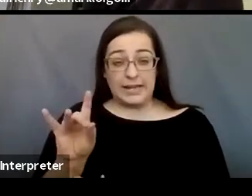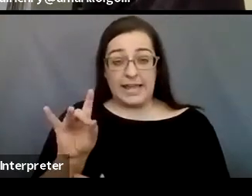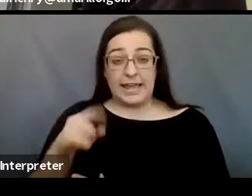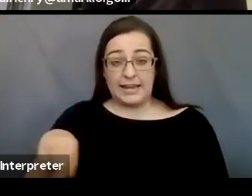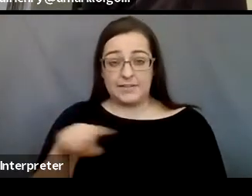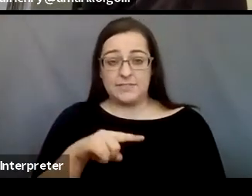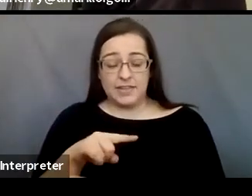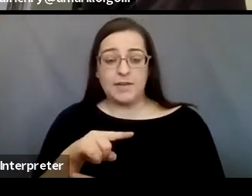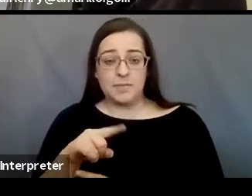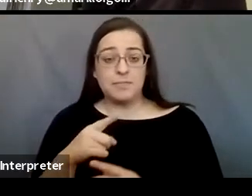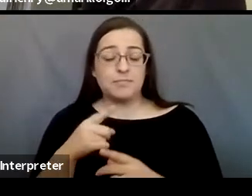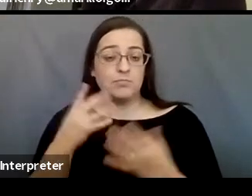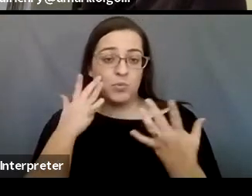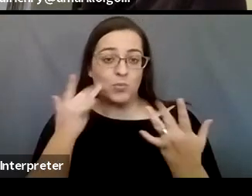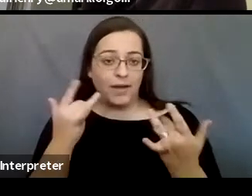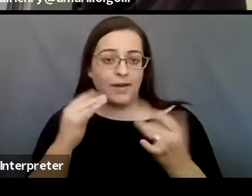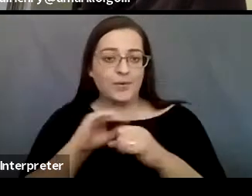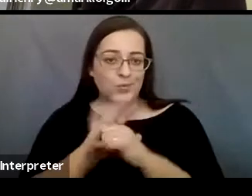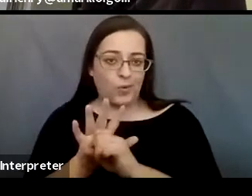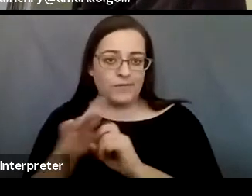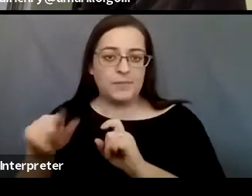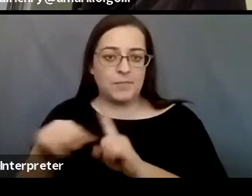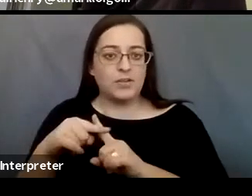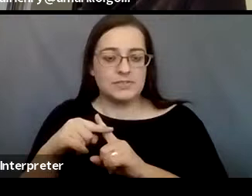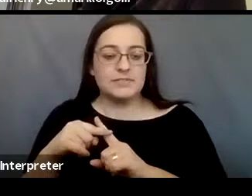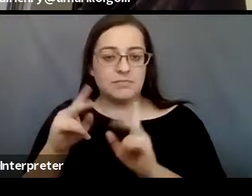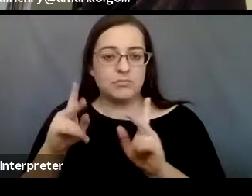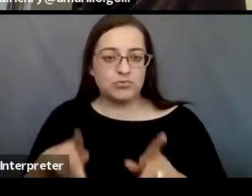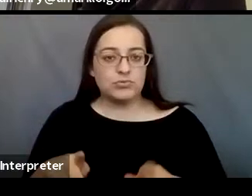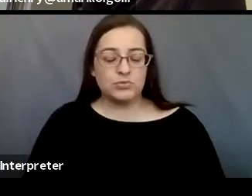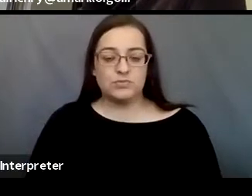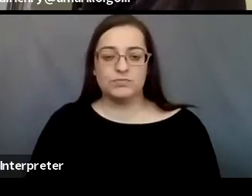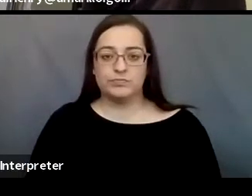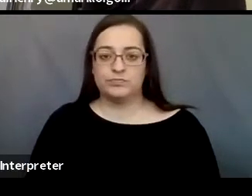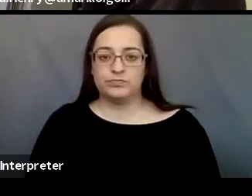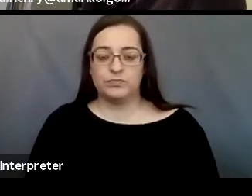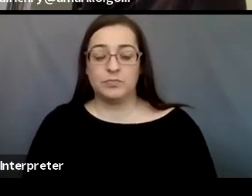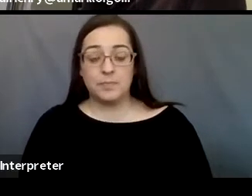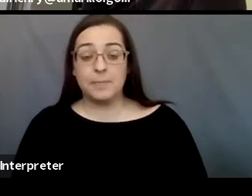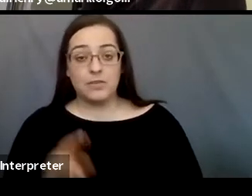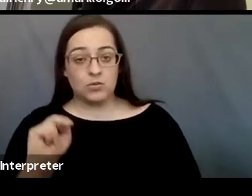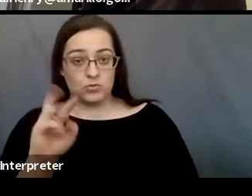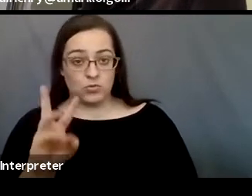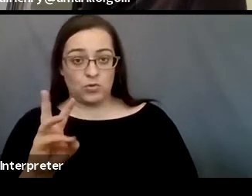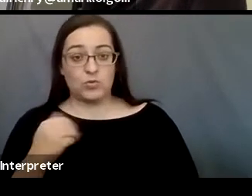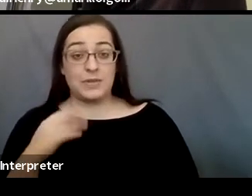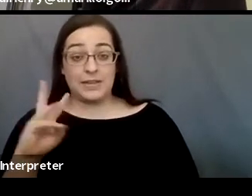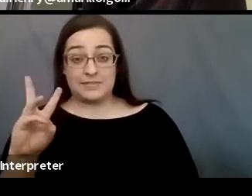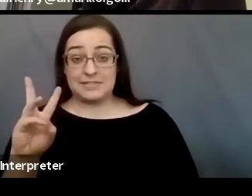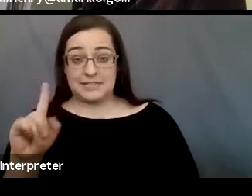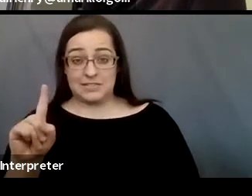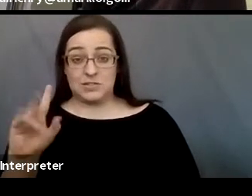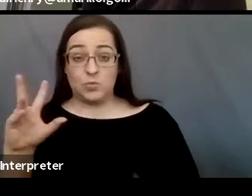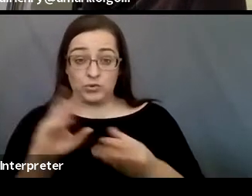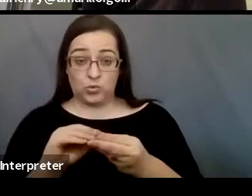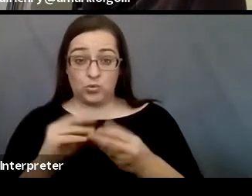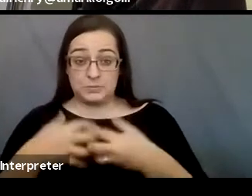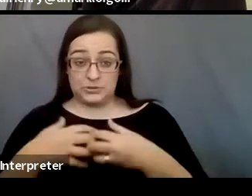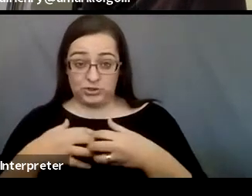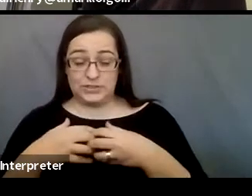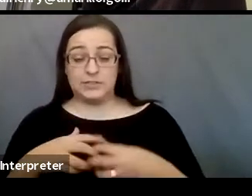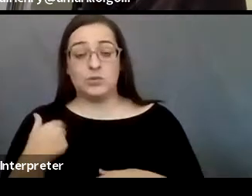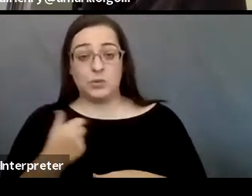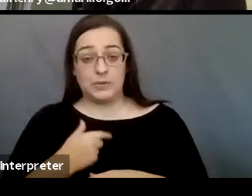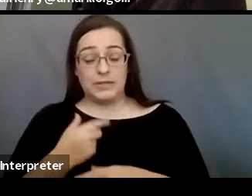ventilators are occupied by COVID positive patients. At Northwest, we have 61 total ventilators. We